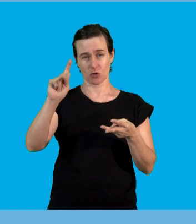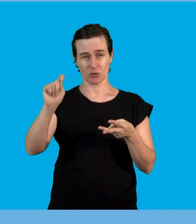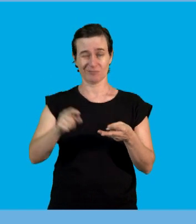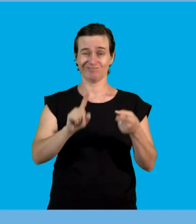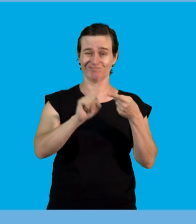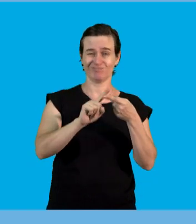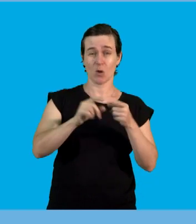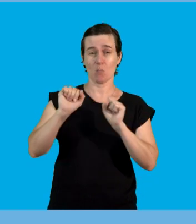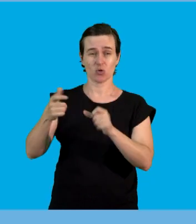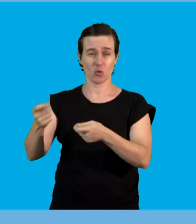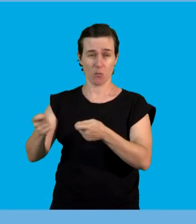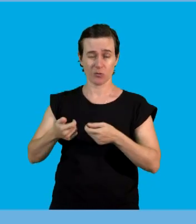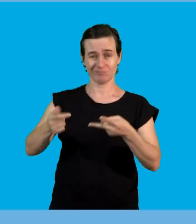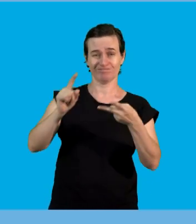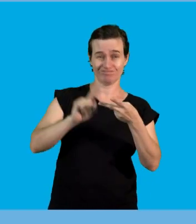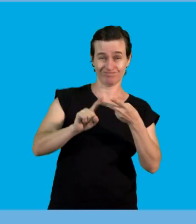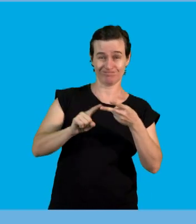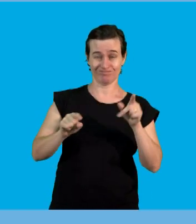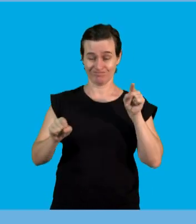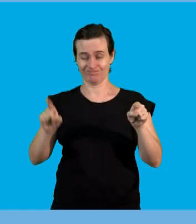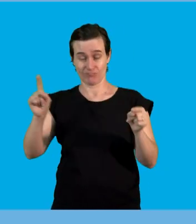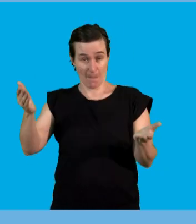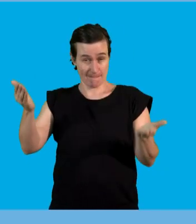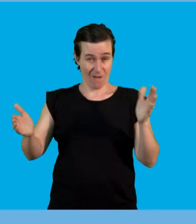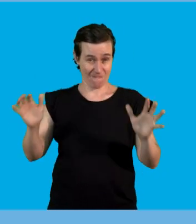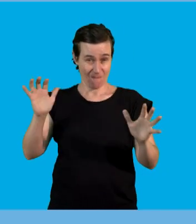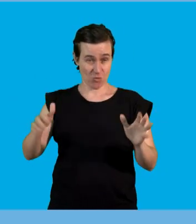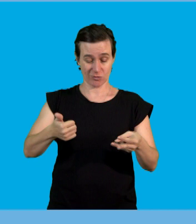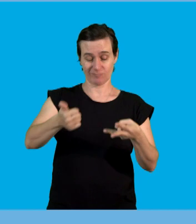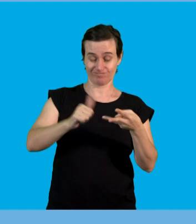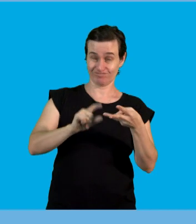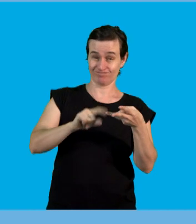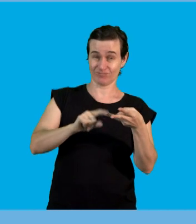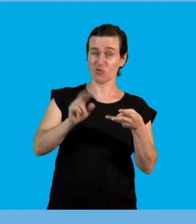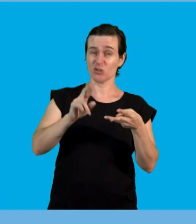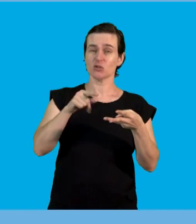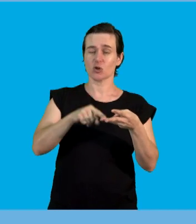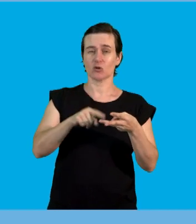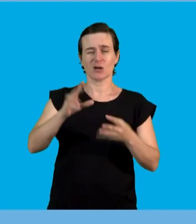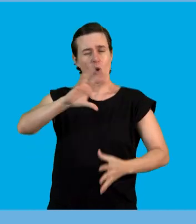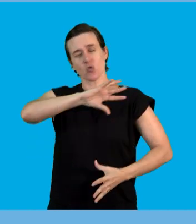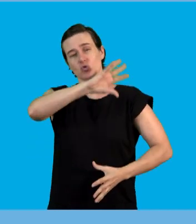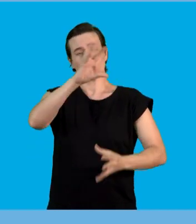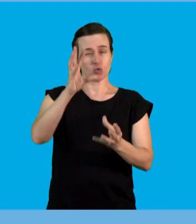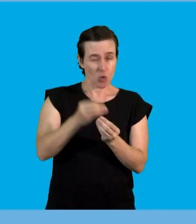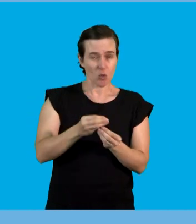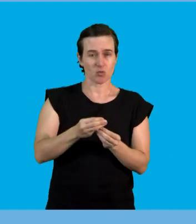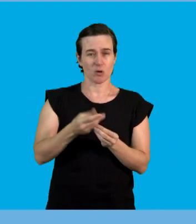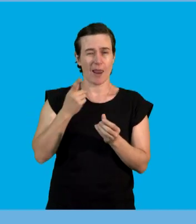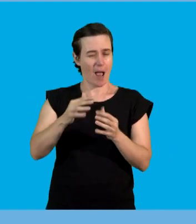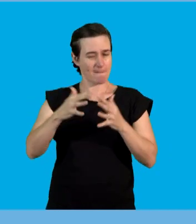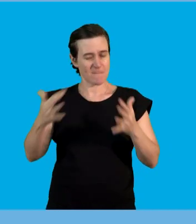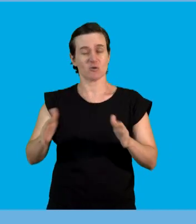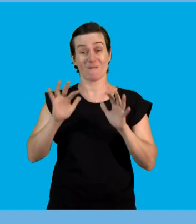state in which opposing forces are balanced. And then the resultant, that's now the total amount of force acting on an object